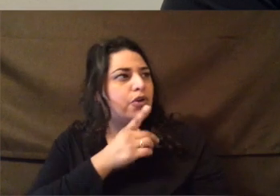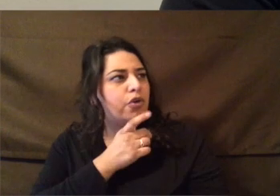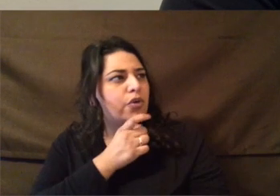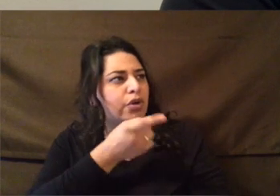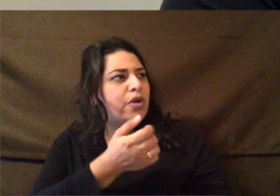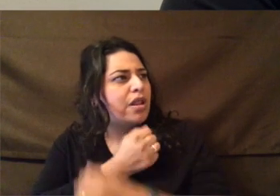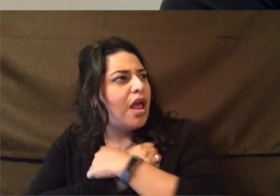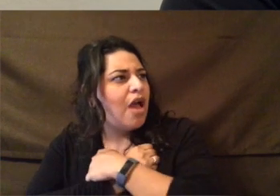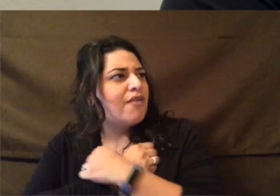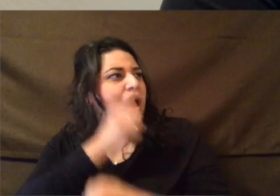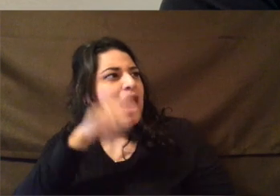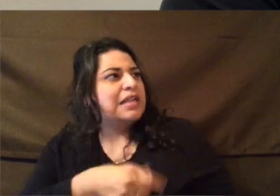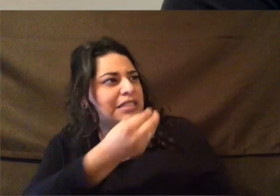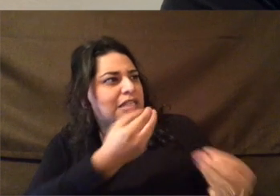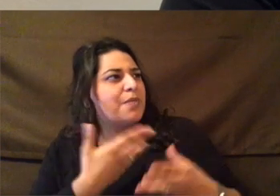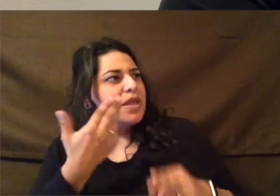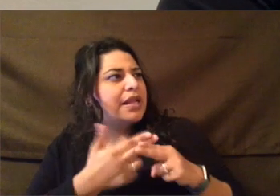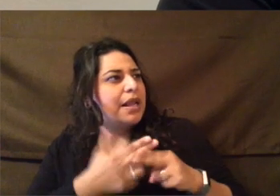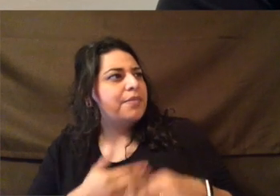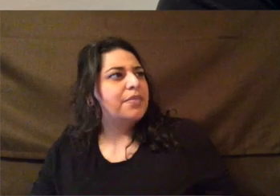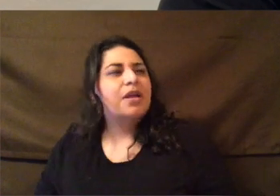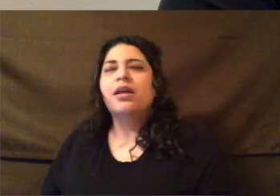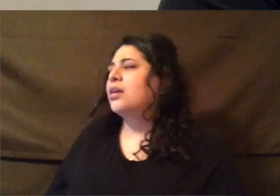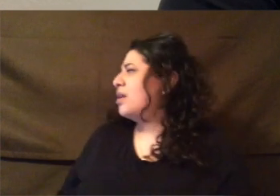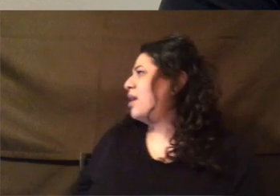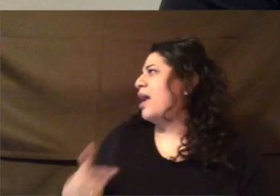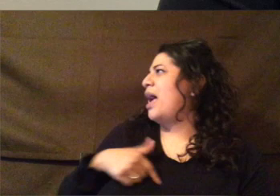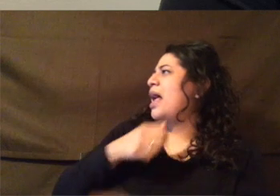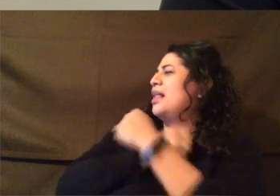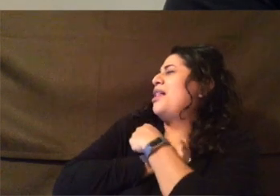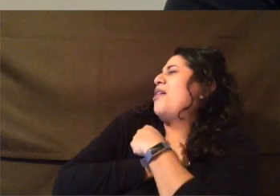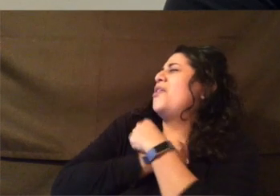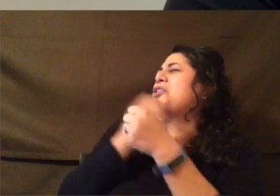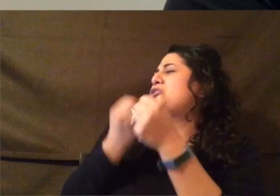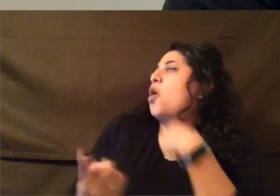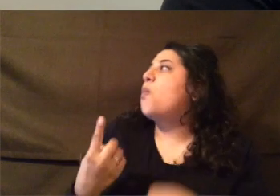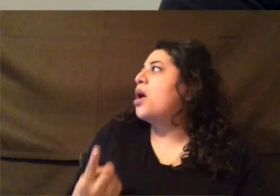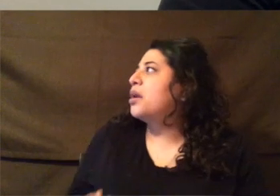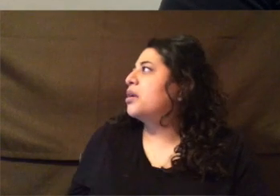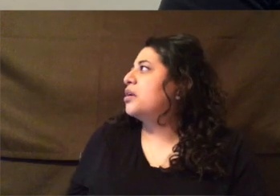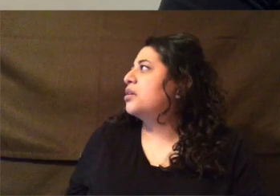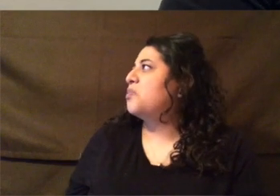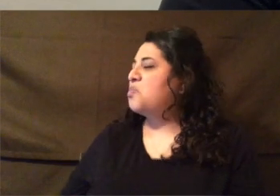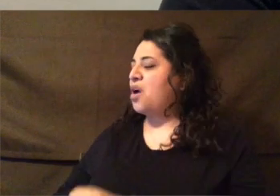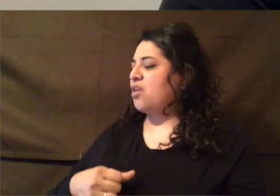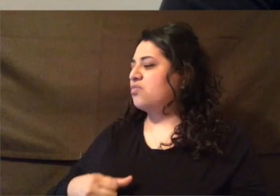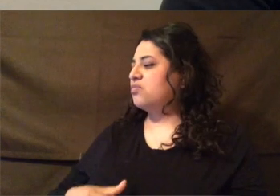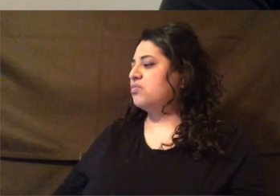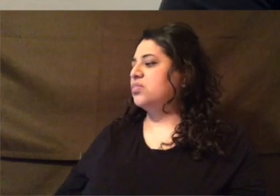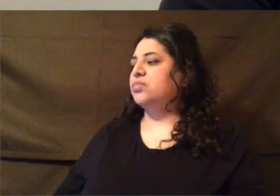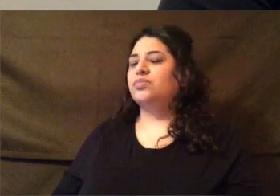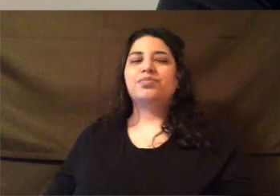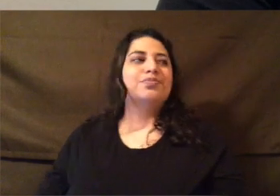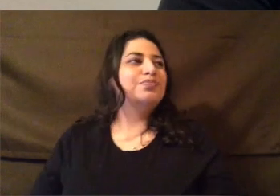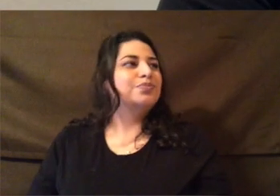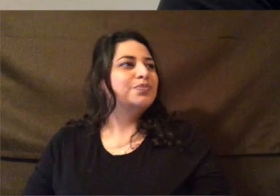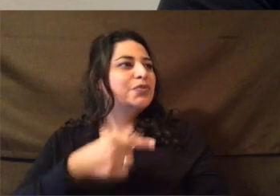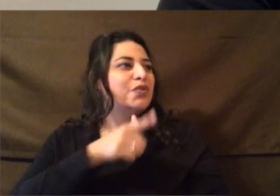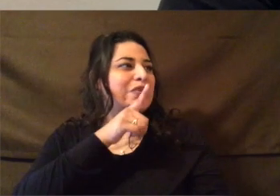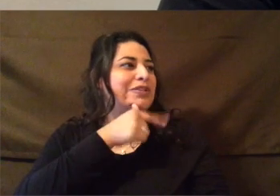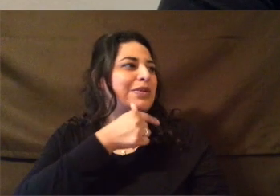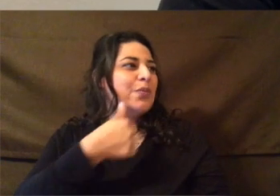Whom do you love? Said the witch. You must tell me the name. I love no one, said the princess proudly.